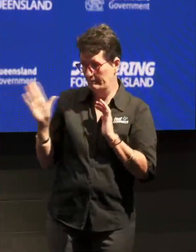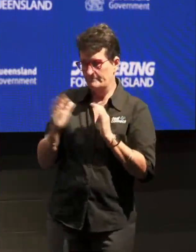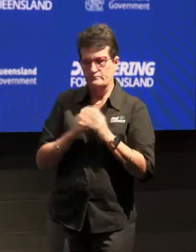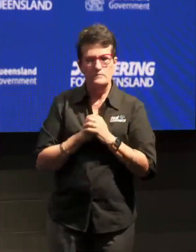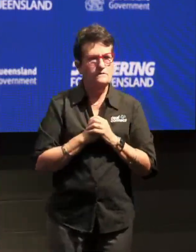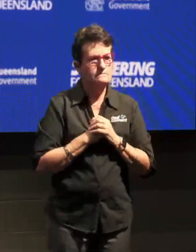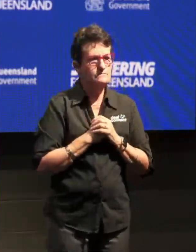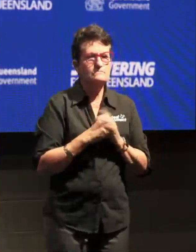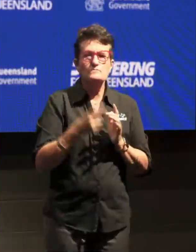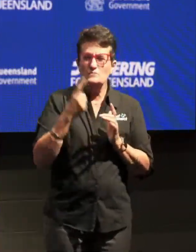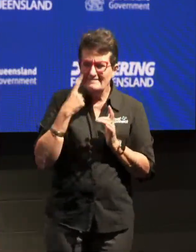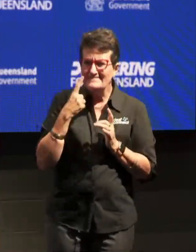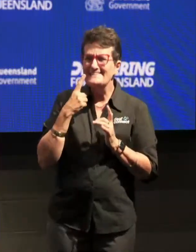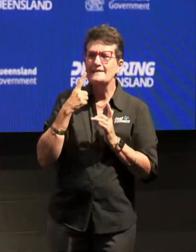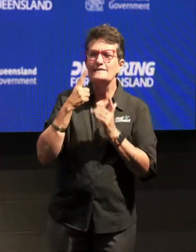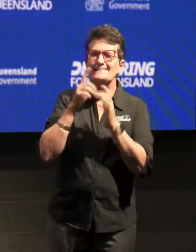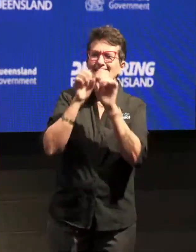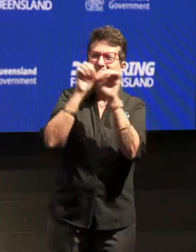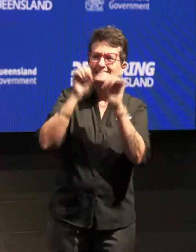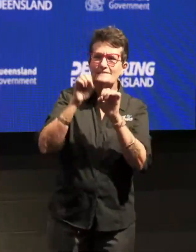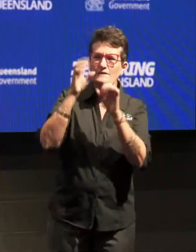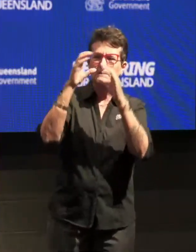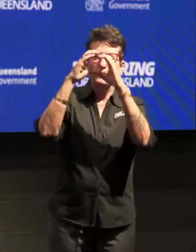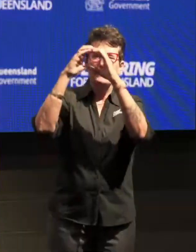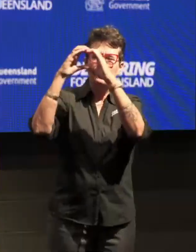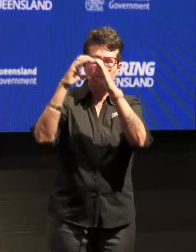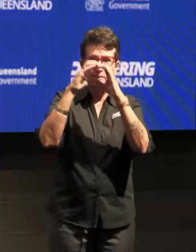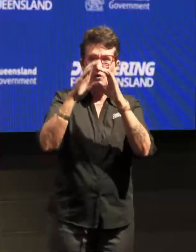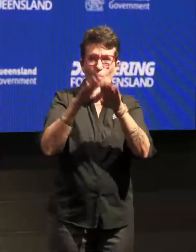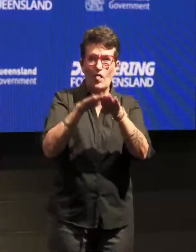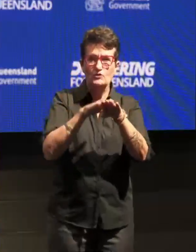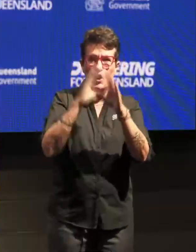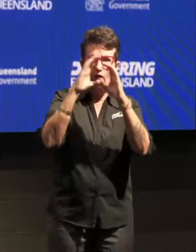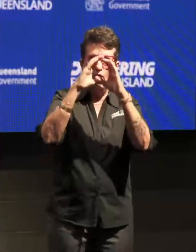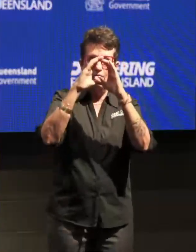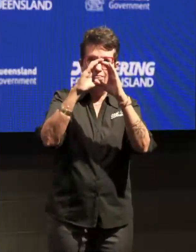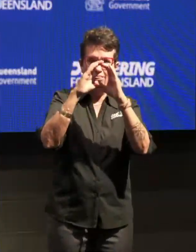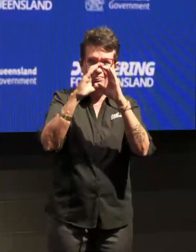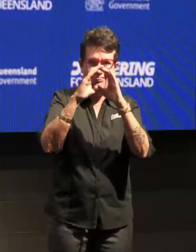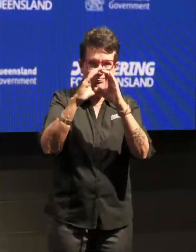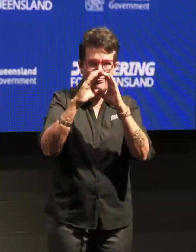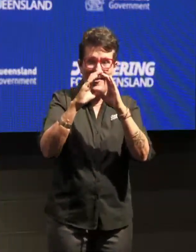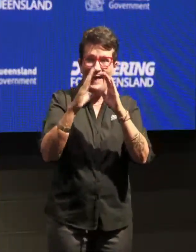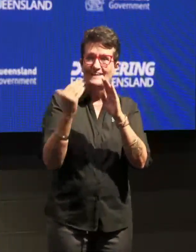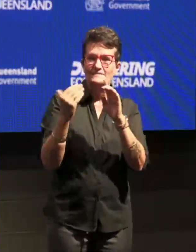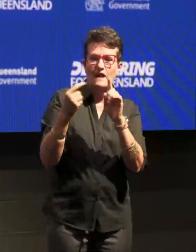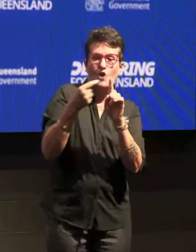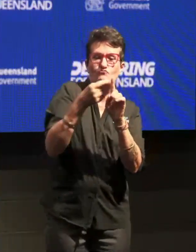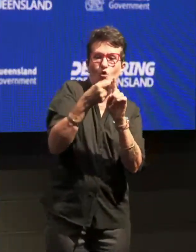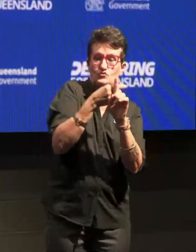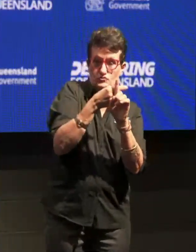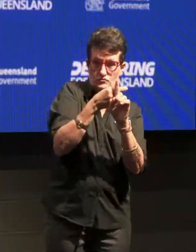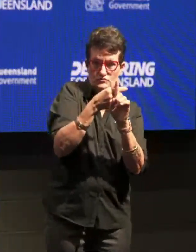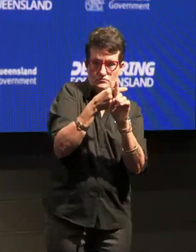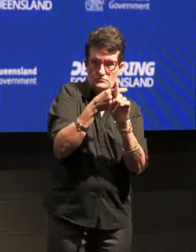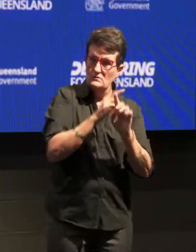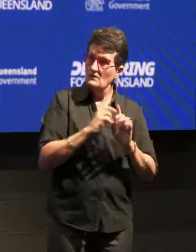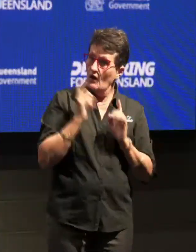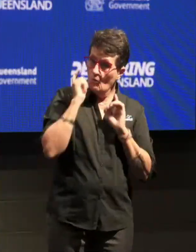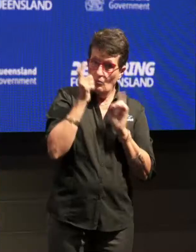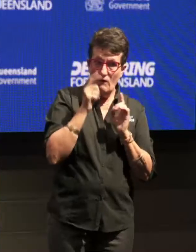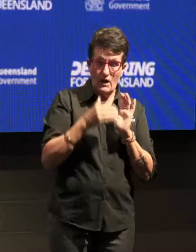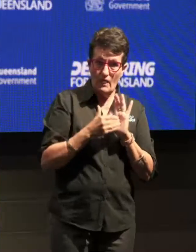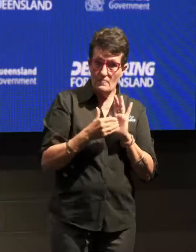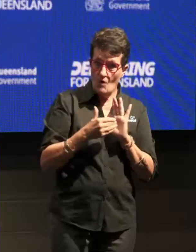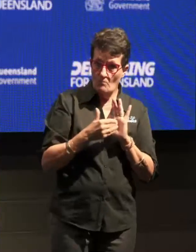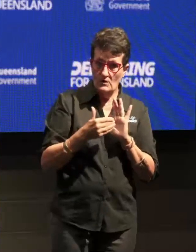We've seen with these systems before that sometimes they can slow down quite a lot as we reach the crossing. Is there a concern that this system